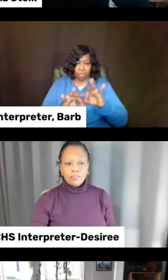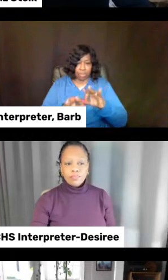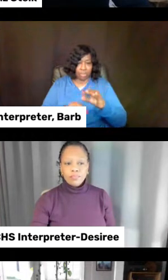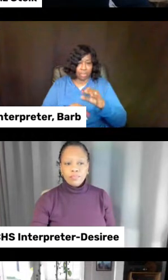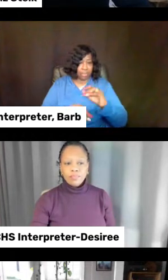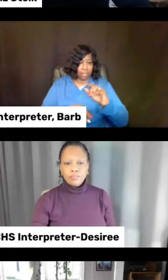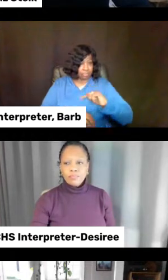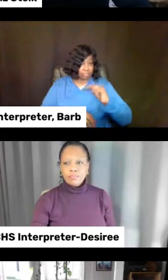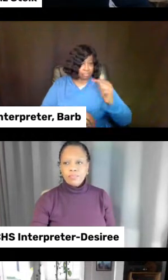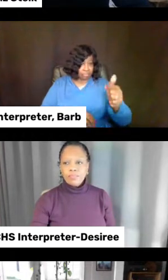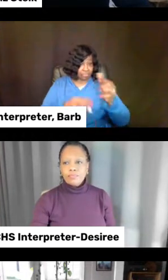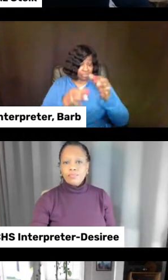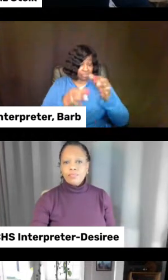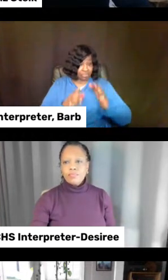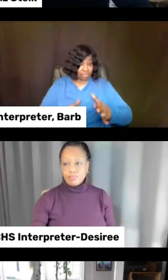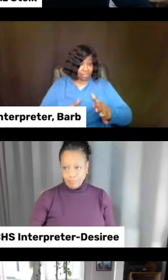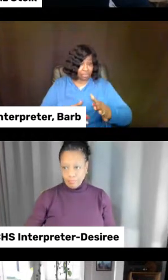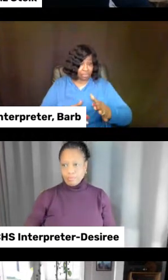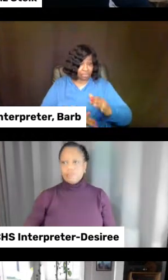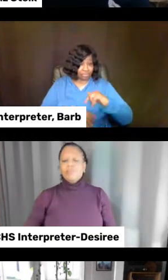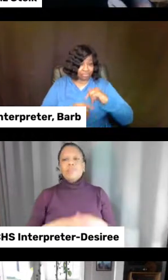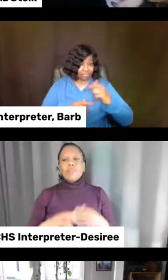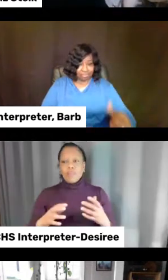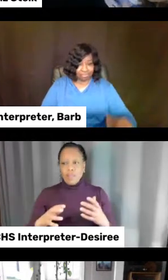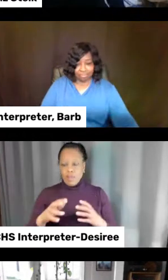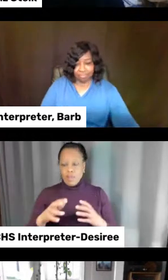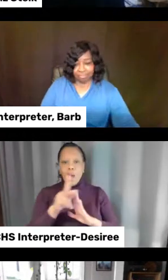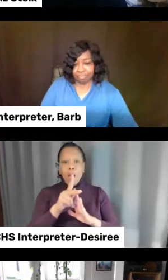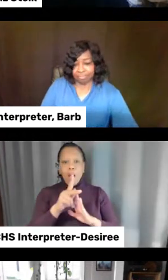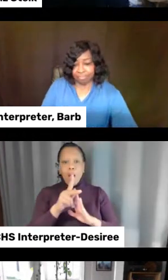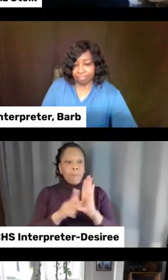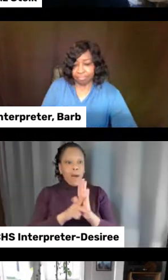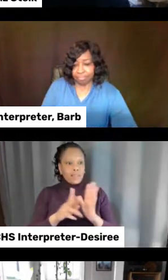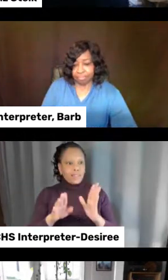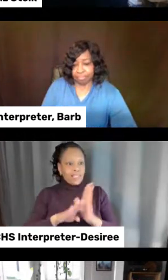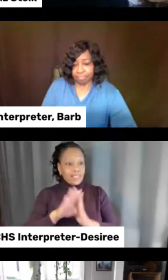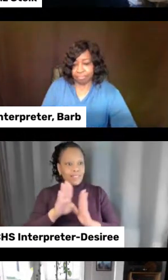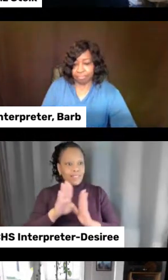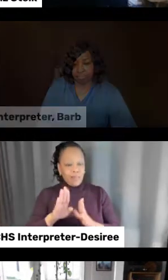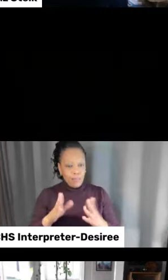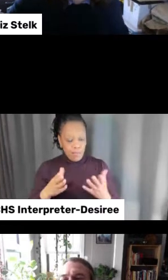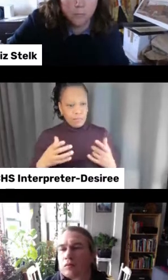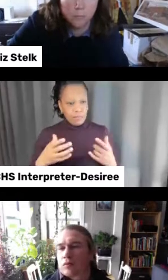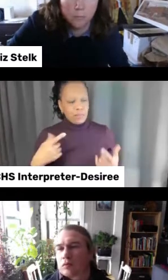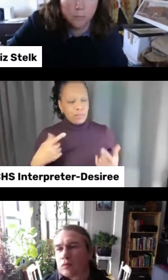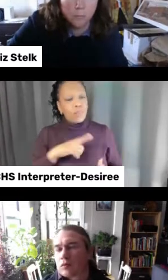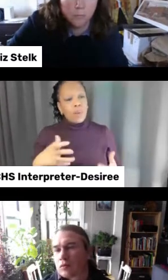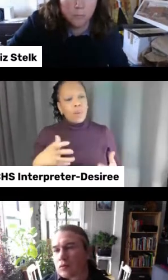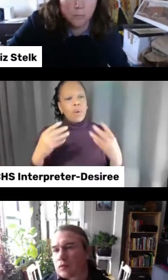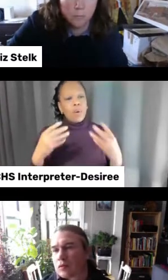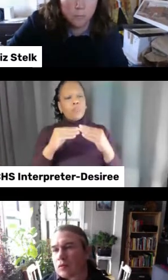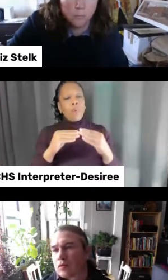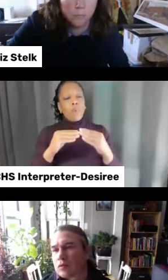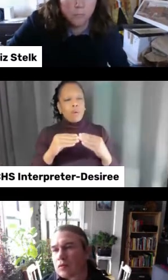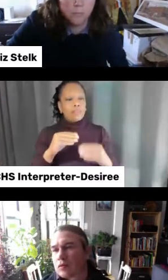the policy development phase right now, but we want to see more support for climate change and conservation programs. We need to meet the